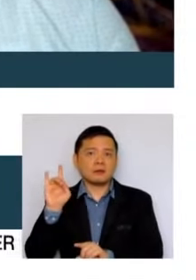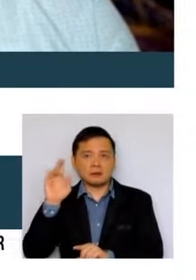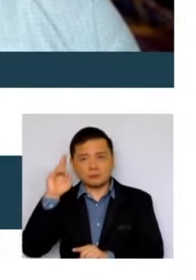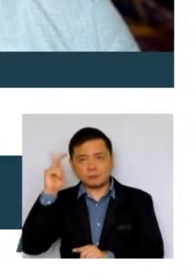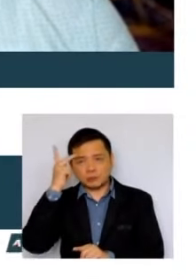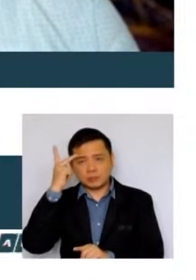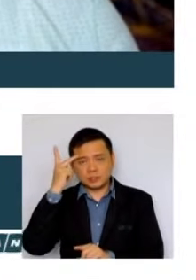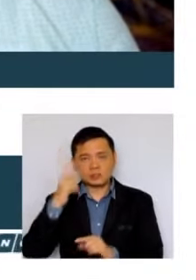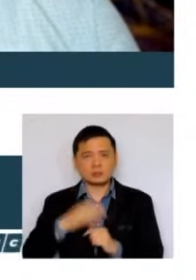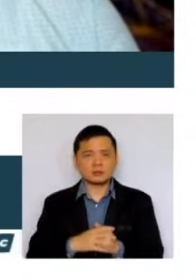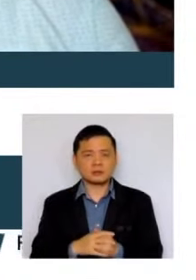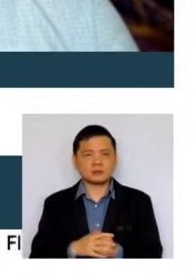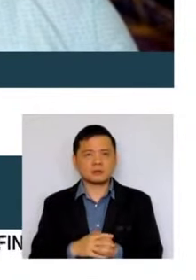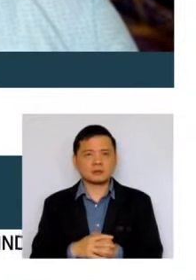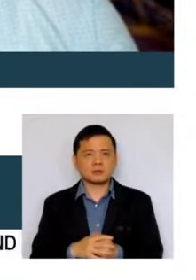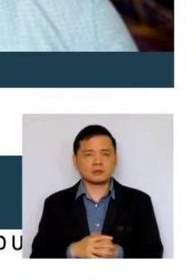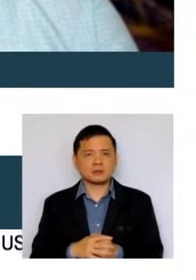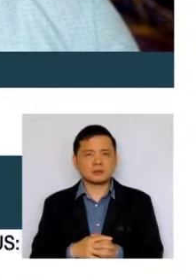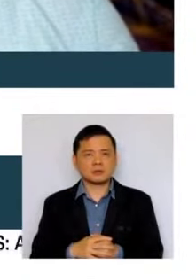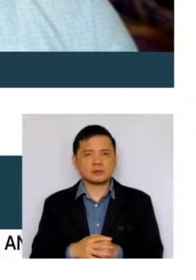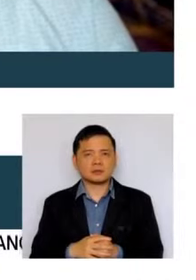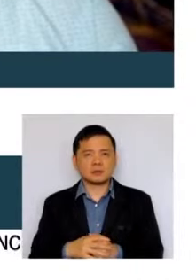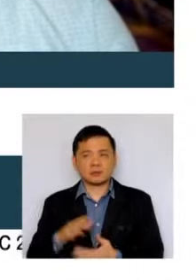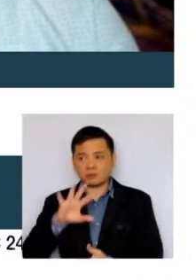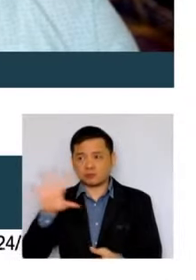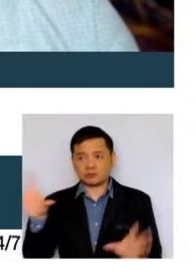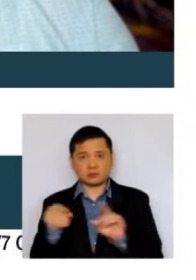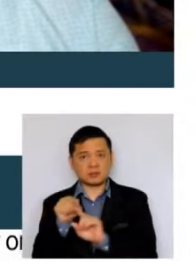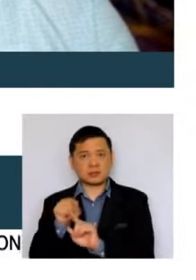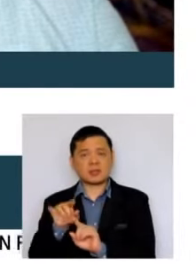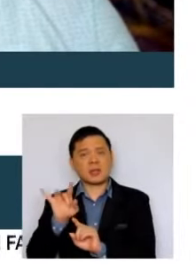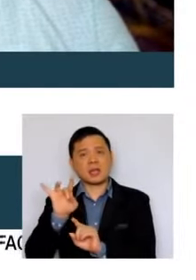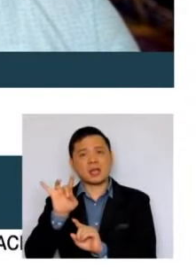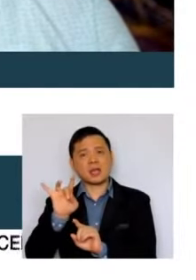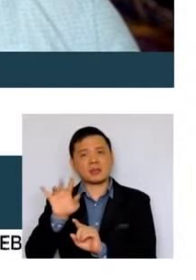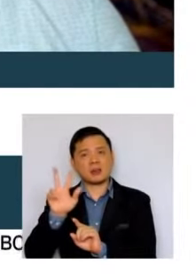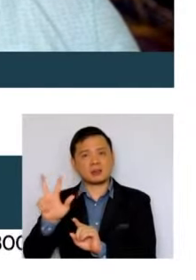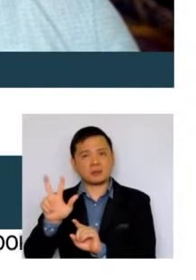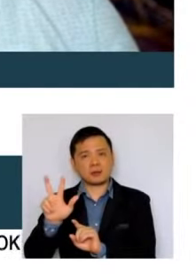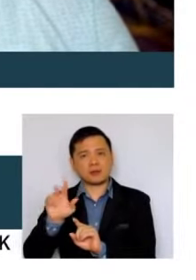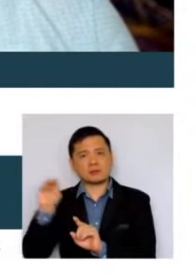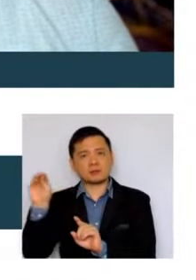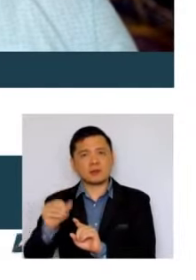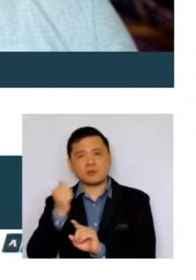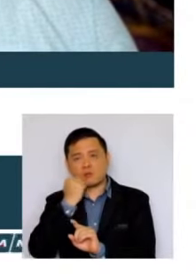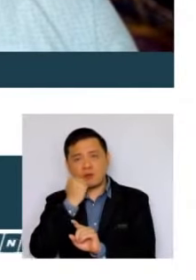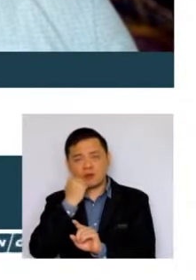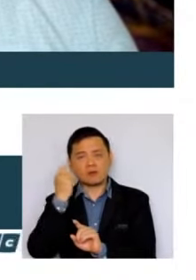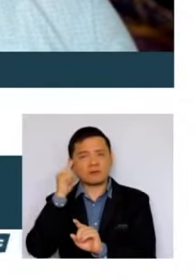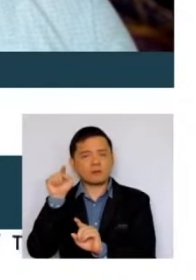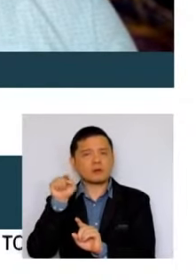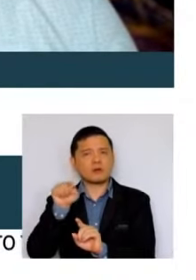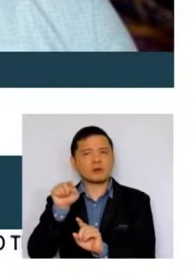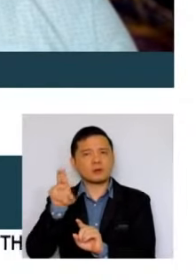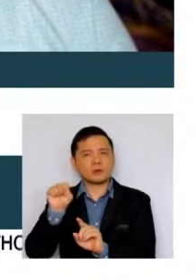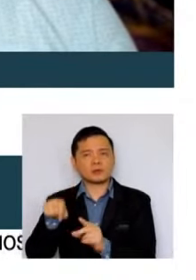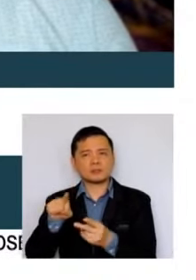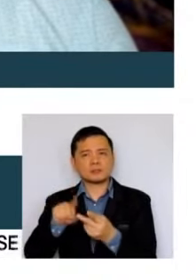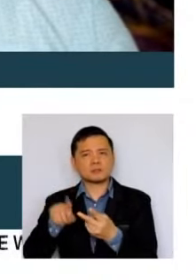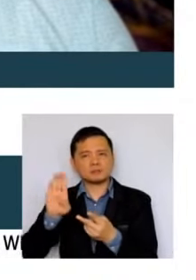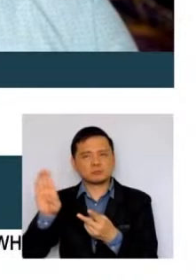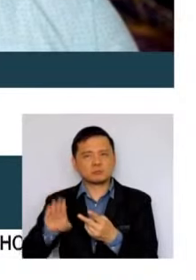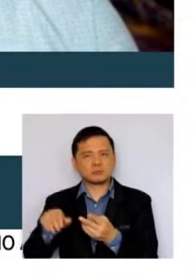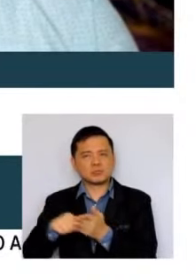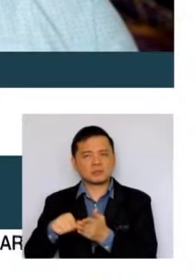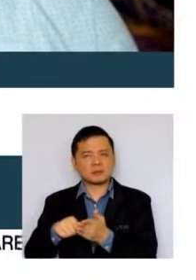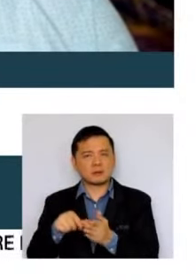policy. That's up to 83% wrong in the U.S. and Brazil elections. But this organic messaging, is